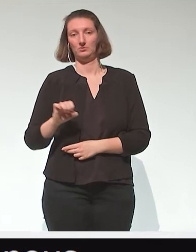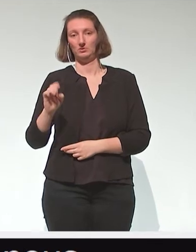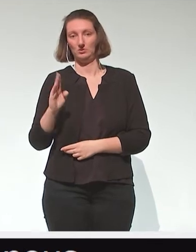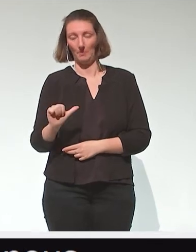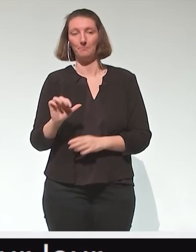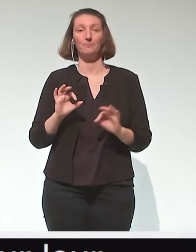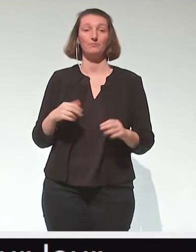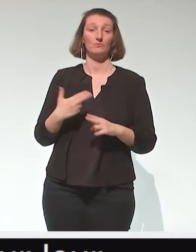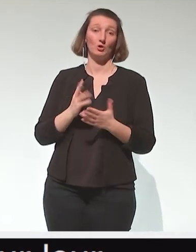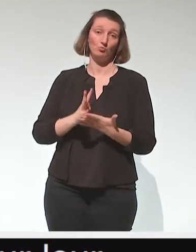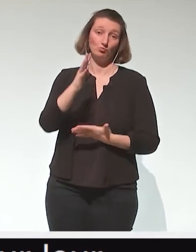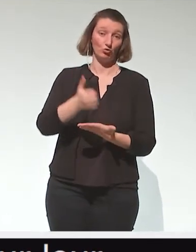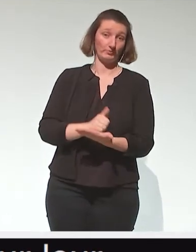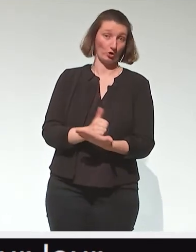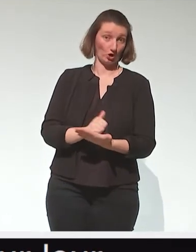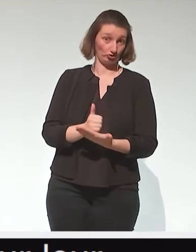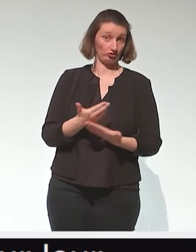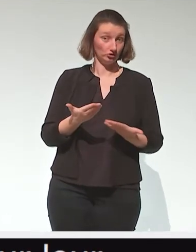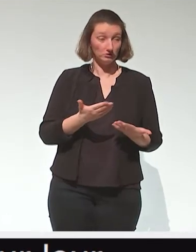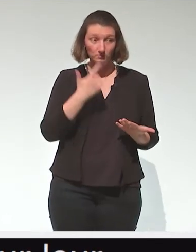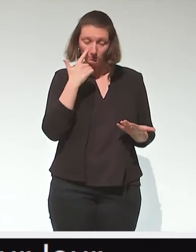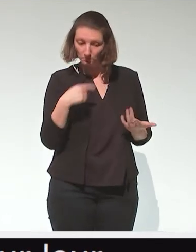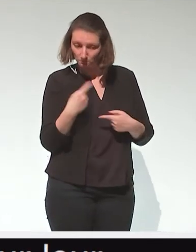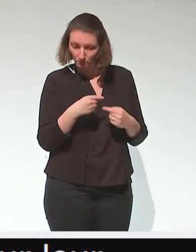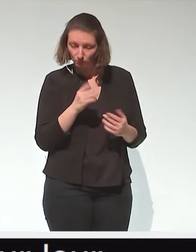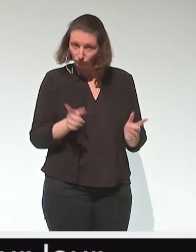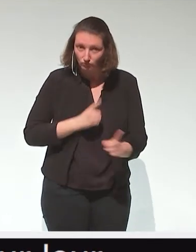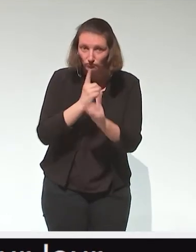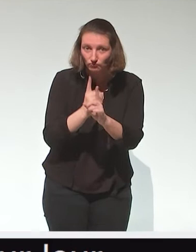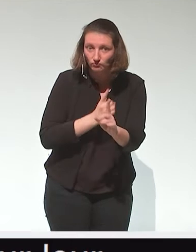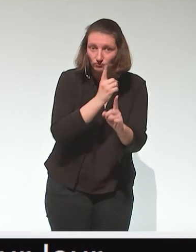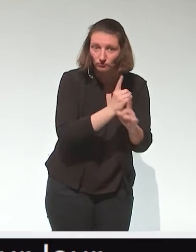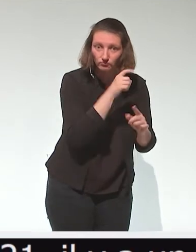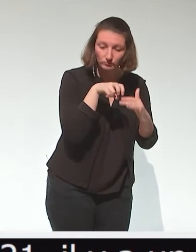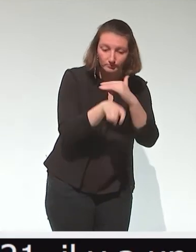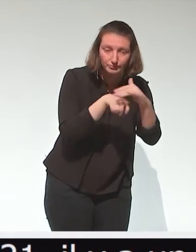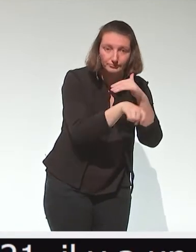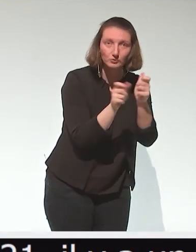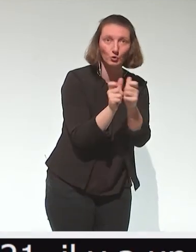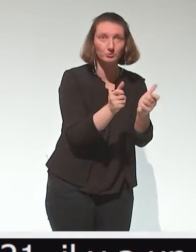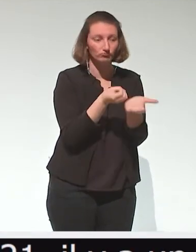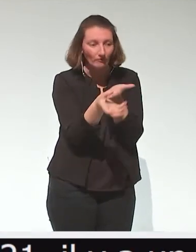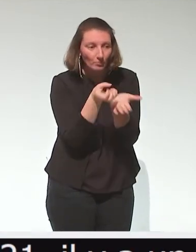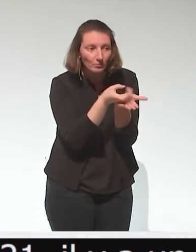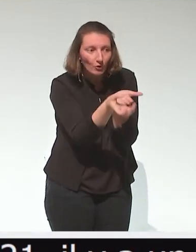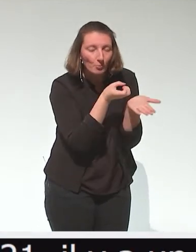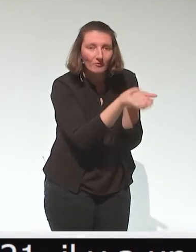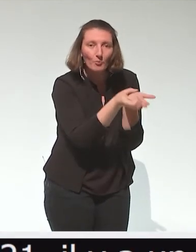2021, there is a pilot project for companies called NIBA,